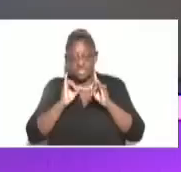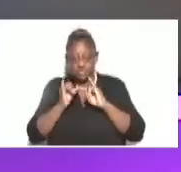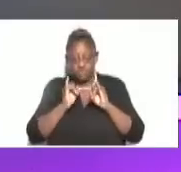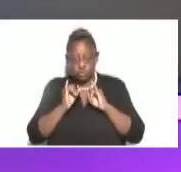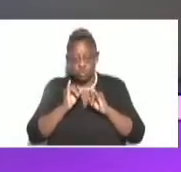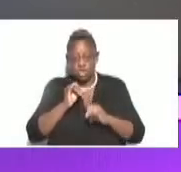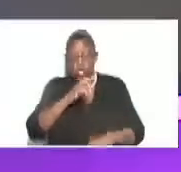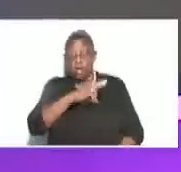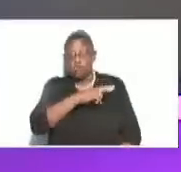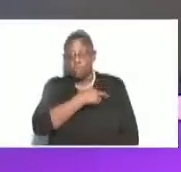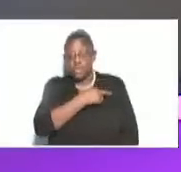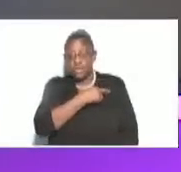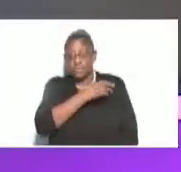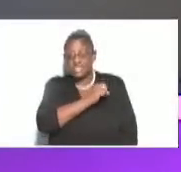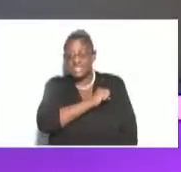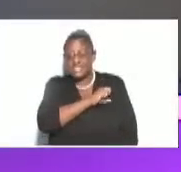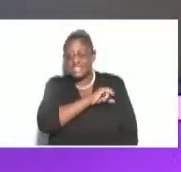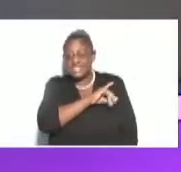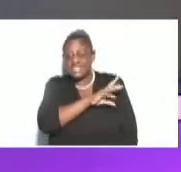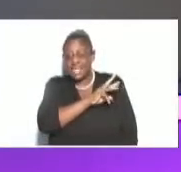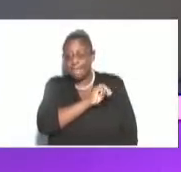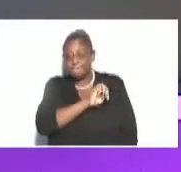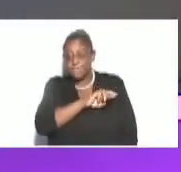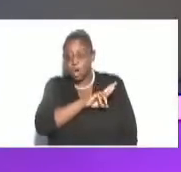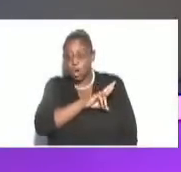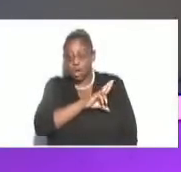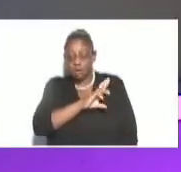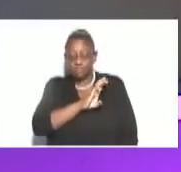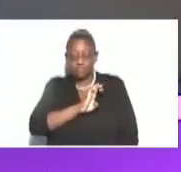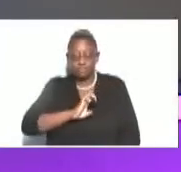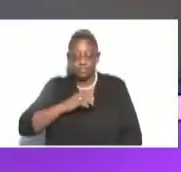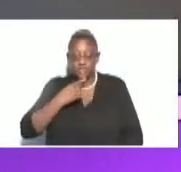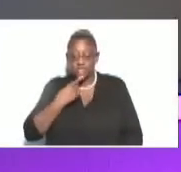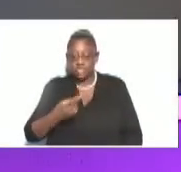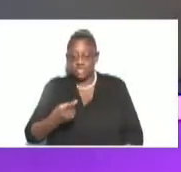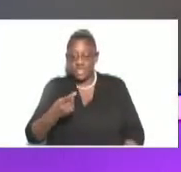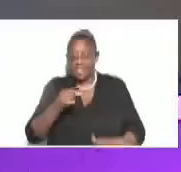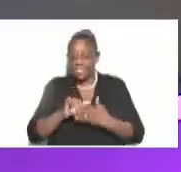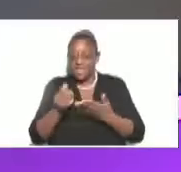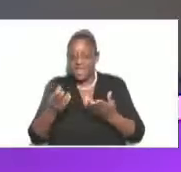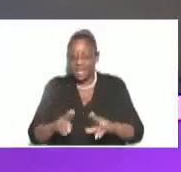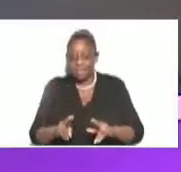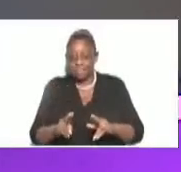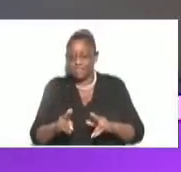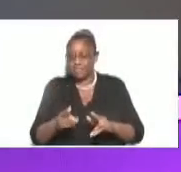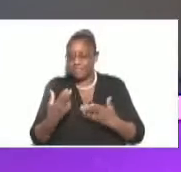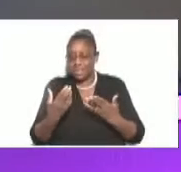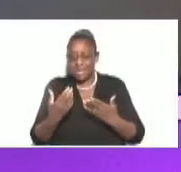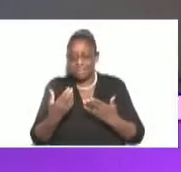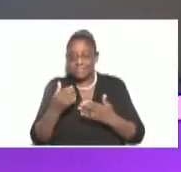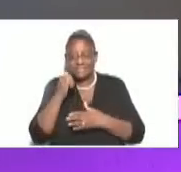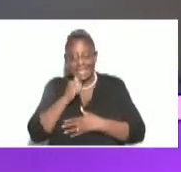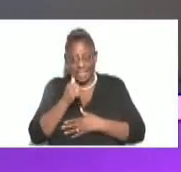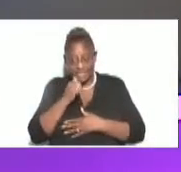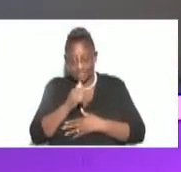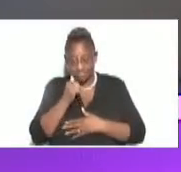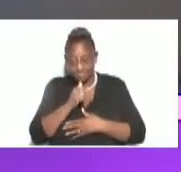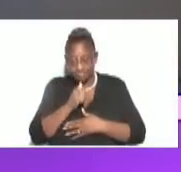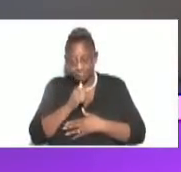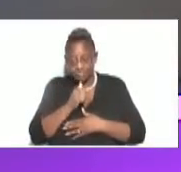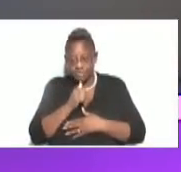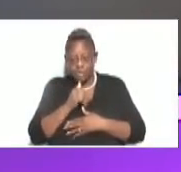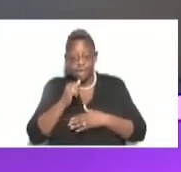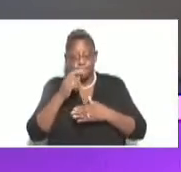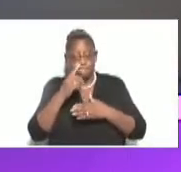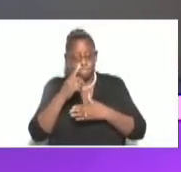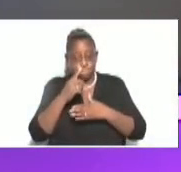Ramona Farquharson-Seymour deemed it quite prevalent, taking place on a daily basis. Here's also what she said when asked if